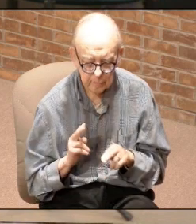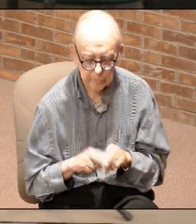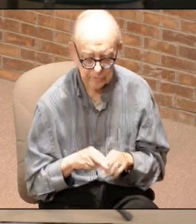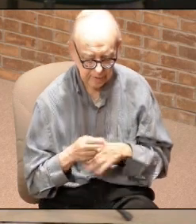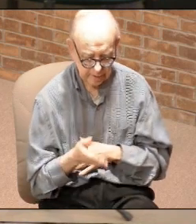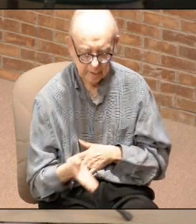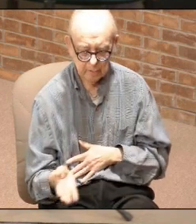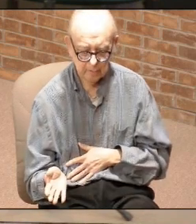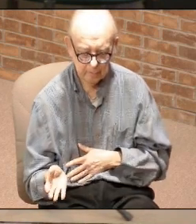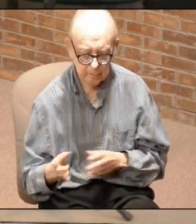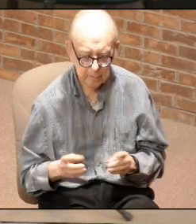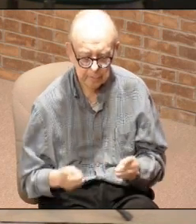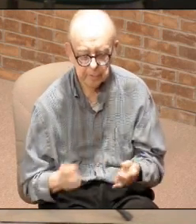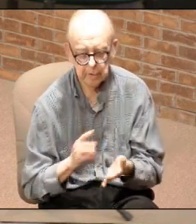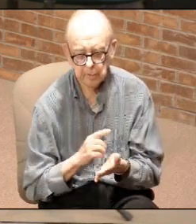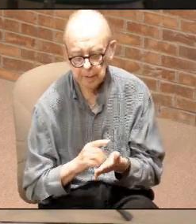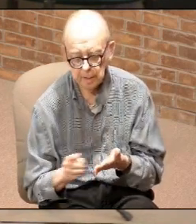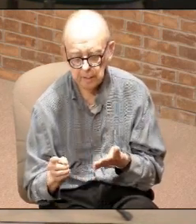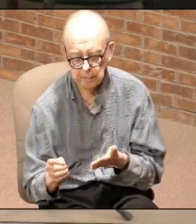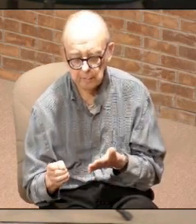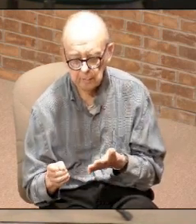here during the week